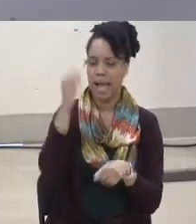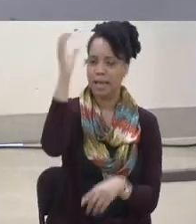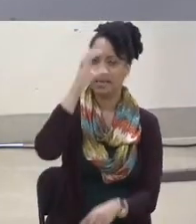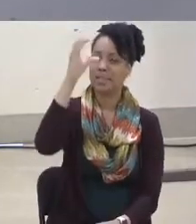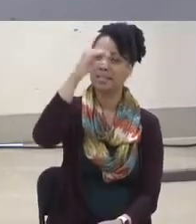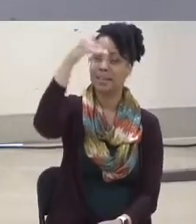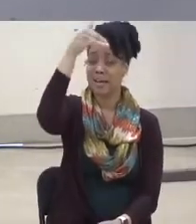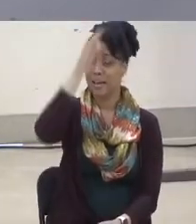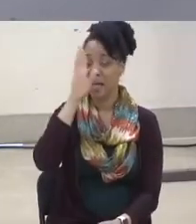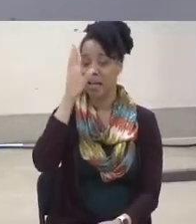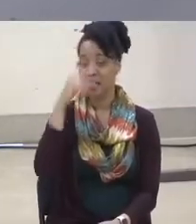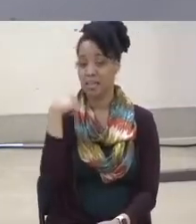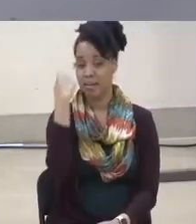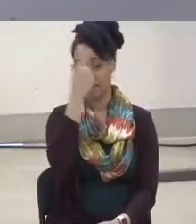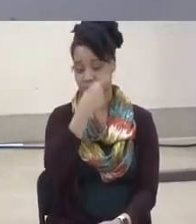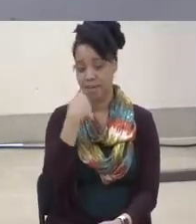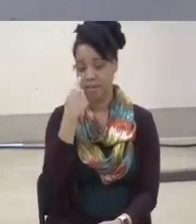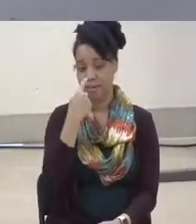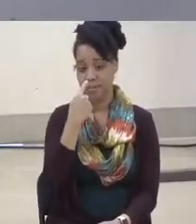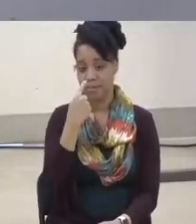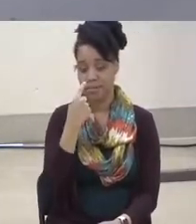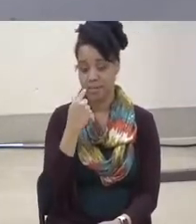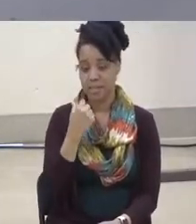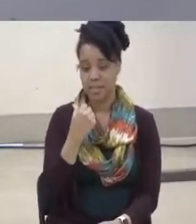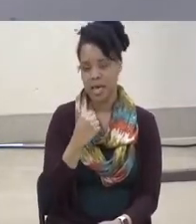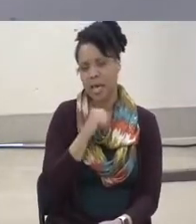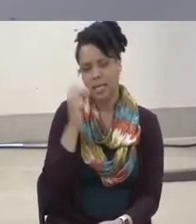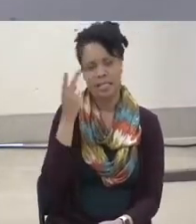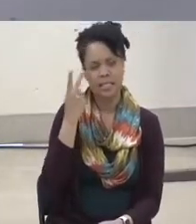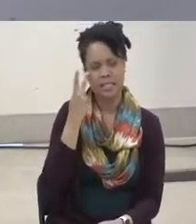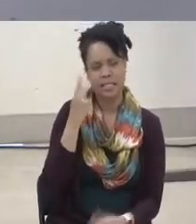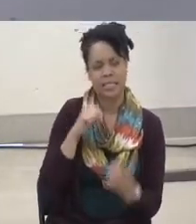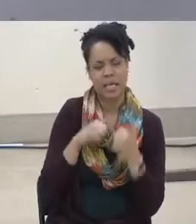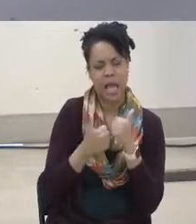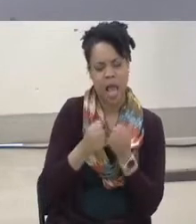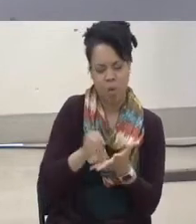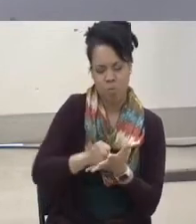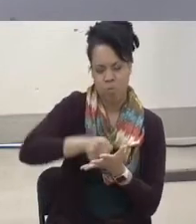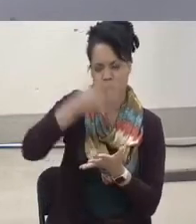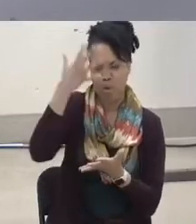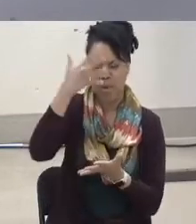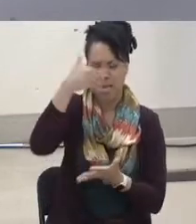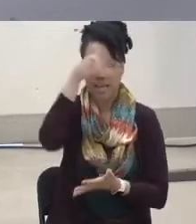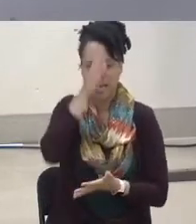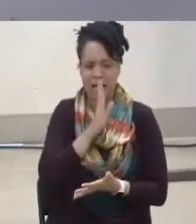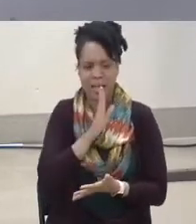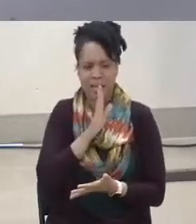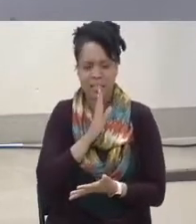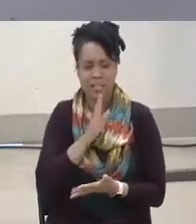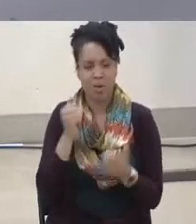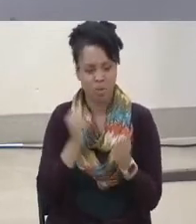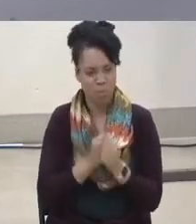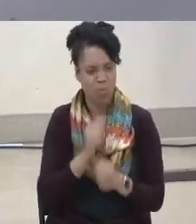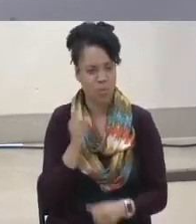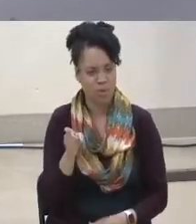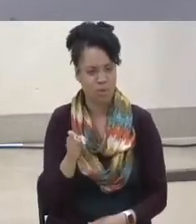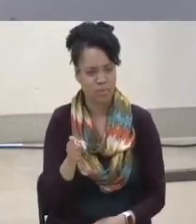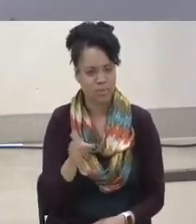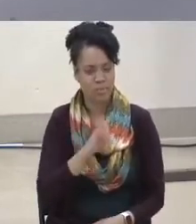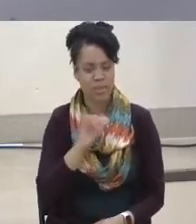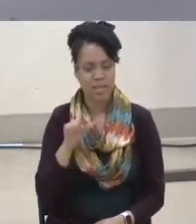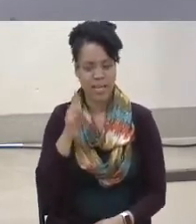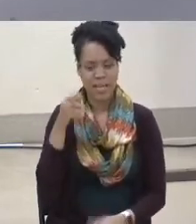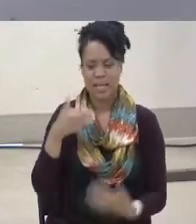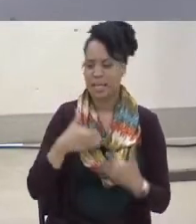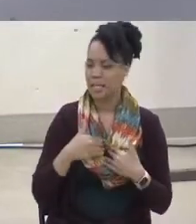face. pero él no había buscado el rostro de He Dios. didn't see how upset God is still with him, Él no sabía lo enojado que todavía Dios estaba con él. that he